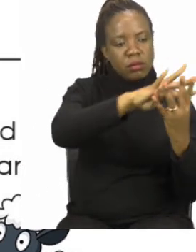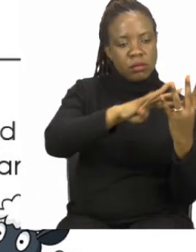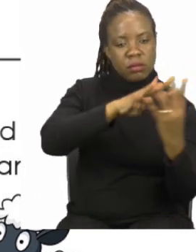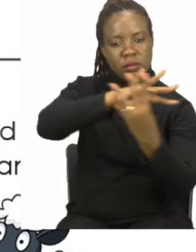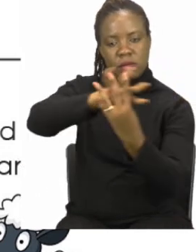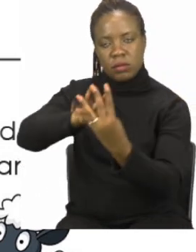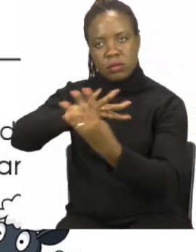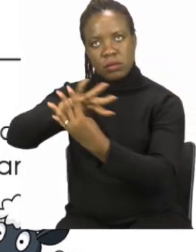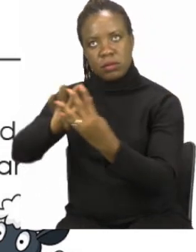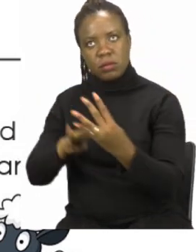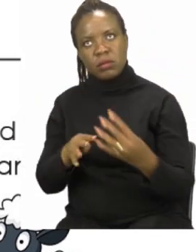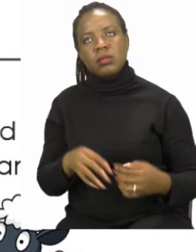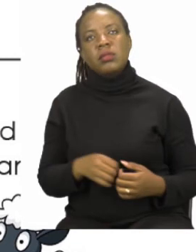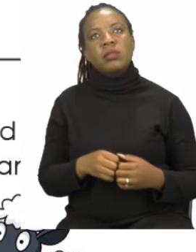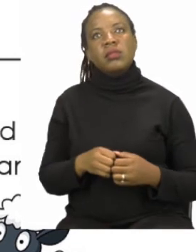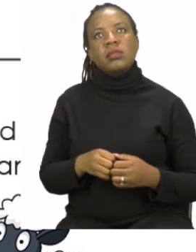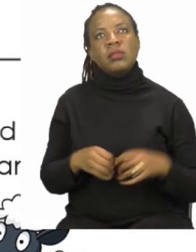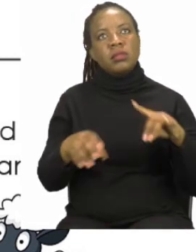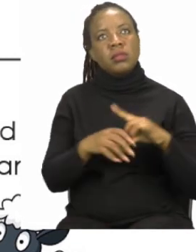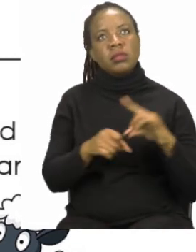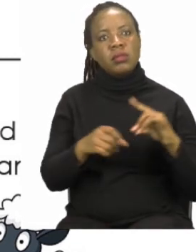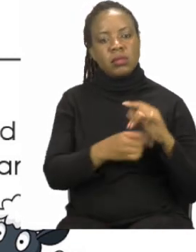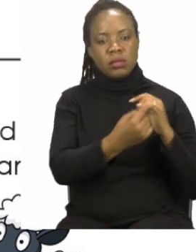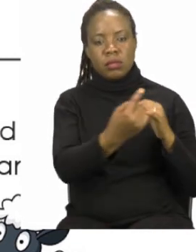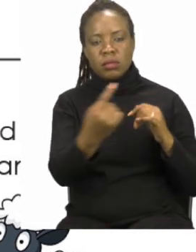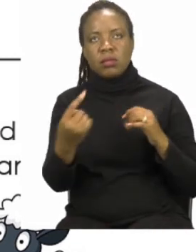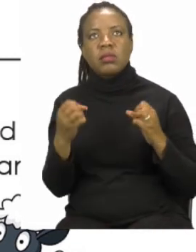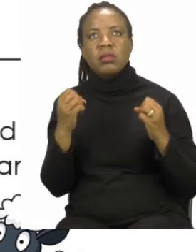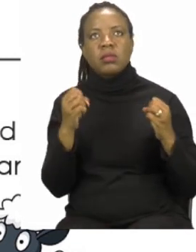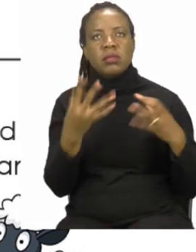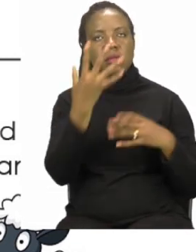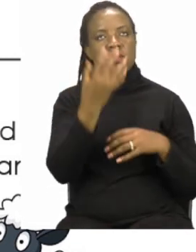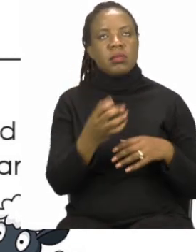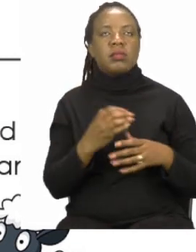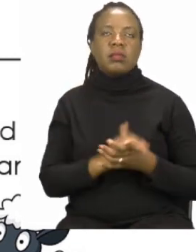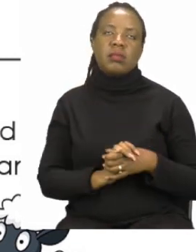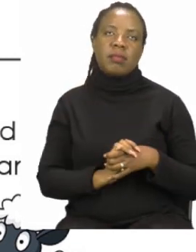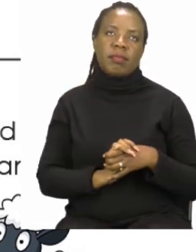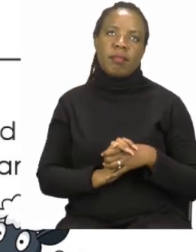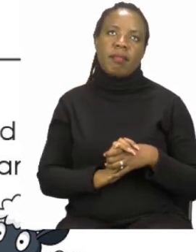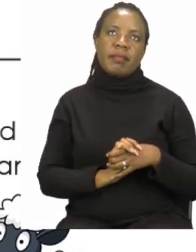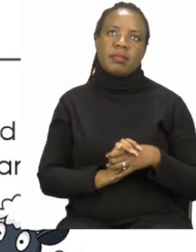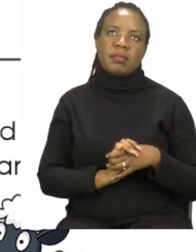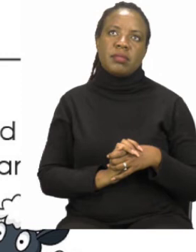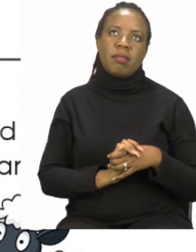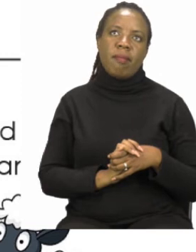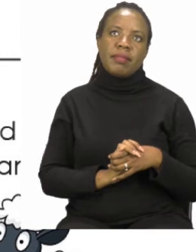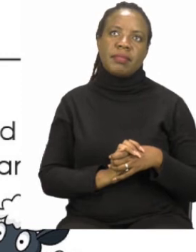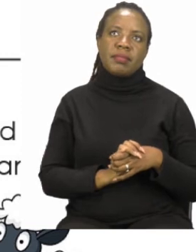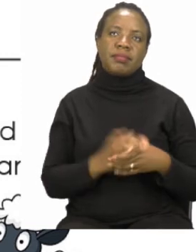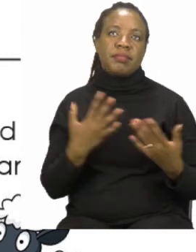camp? So boys and girls, we are actually going to do this one together. But first, we need our